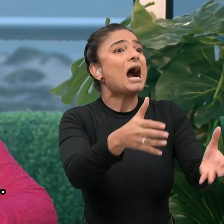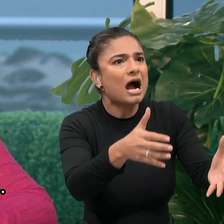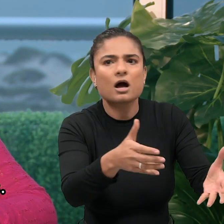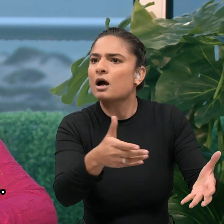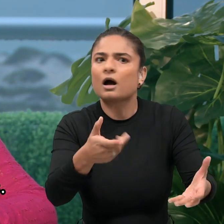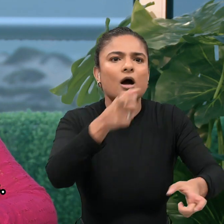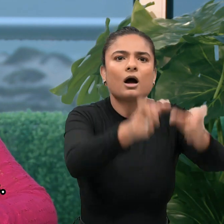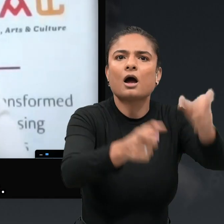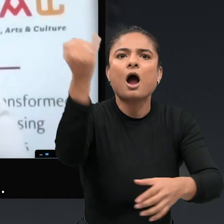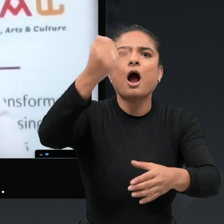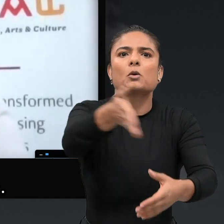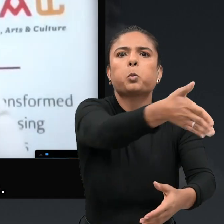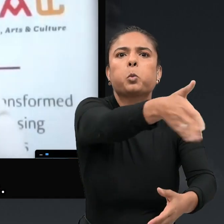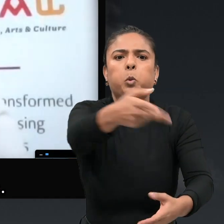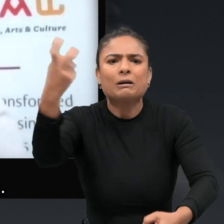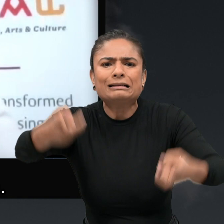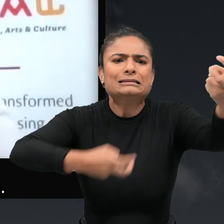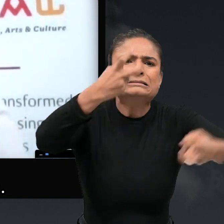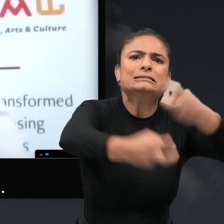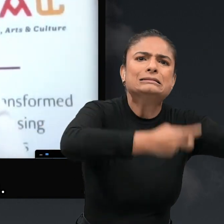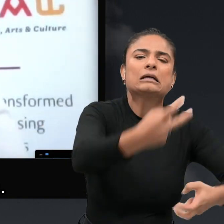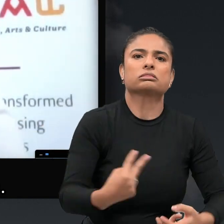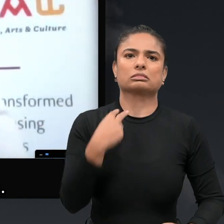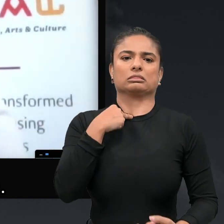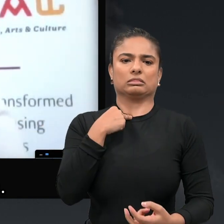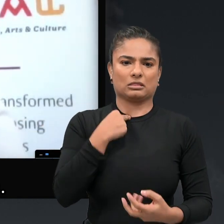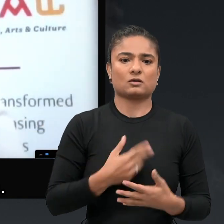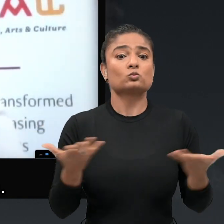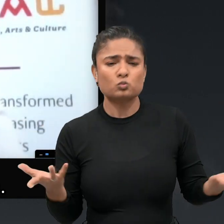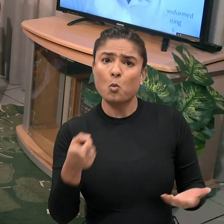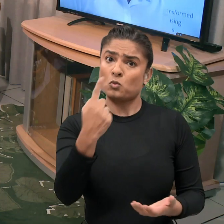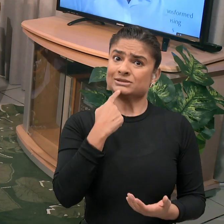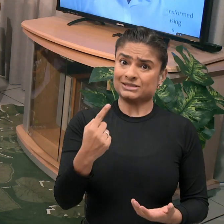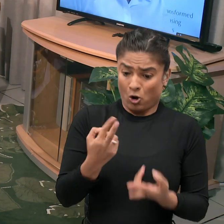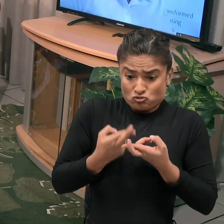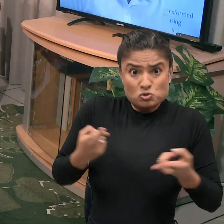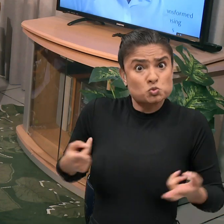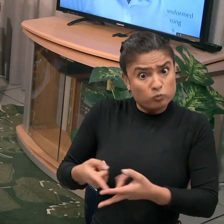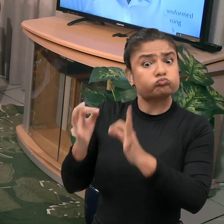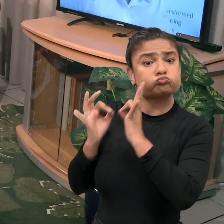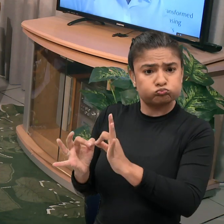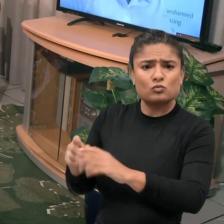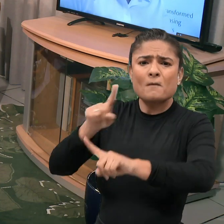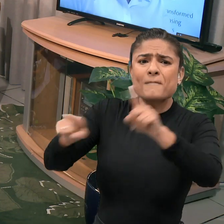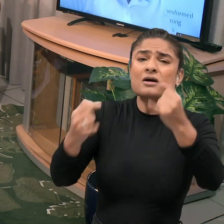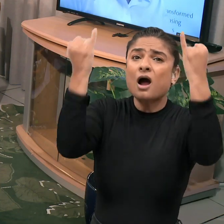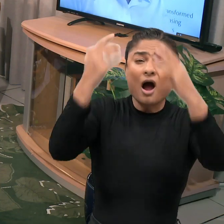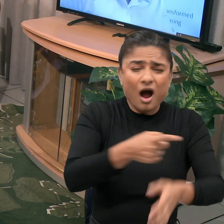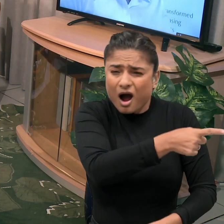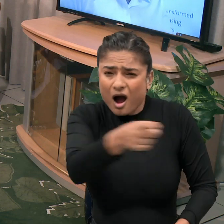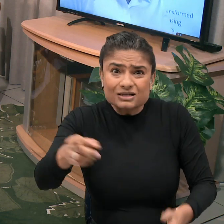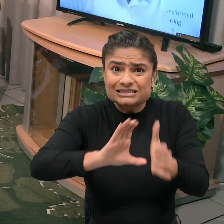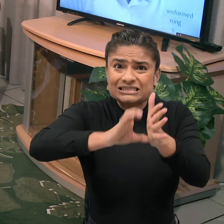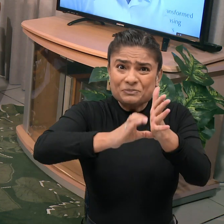to actually reach out to the artists living with disabilities. So you would say that the resources are there, but